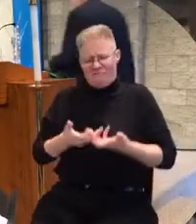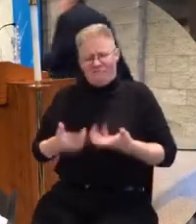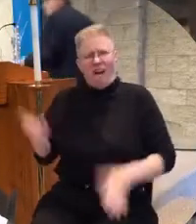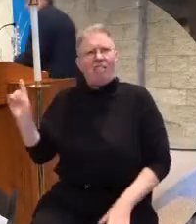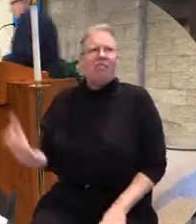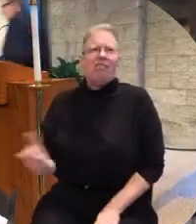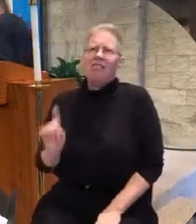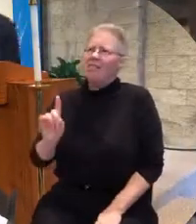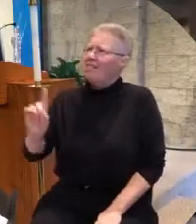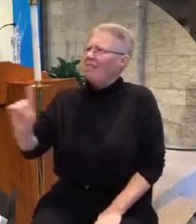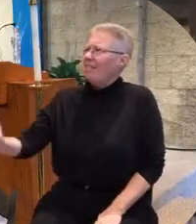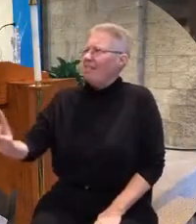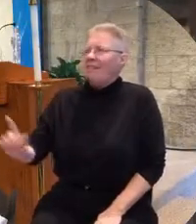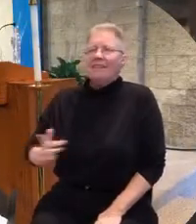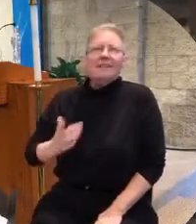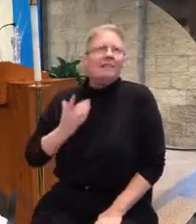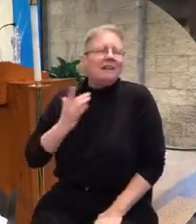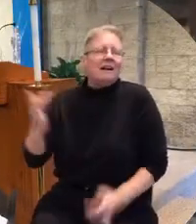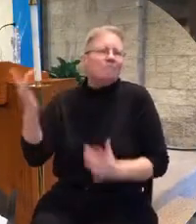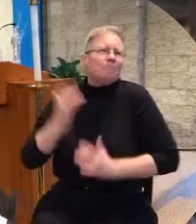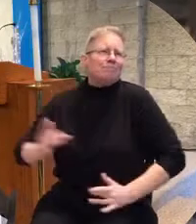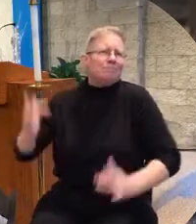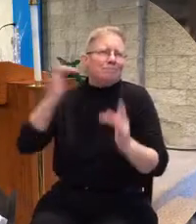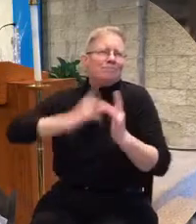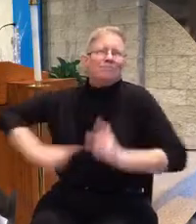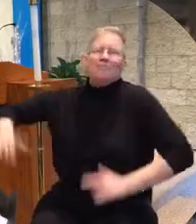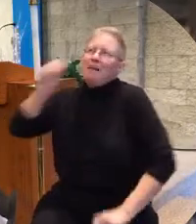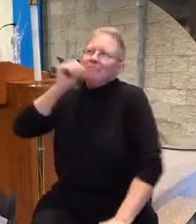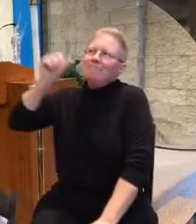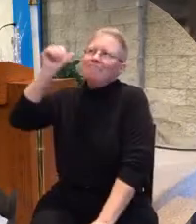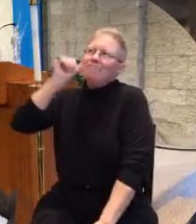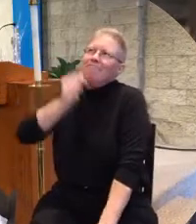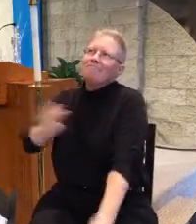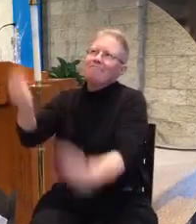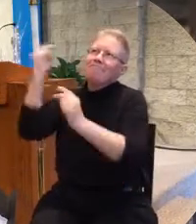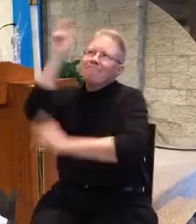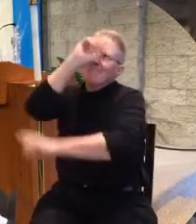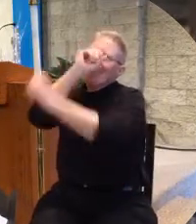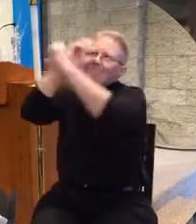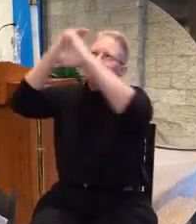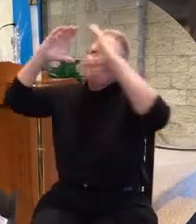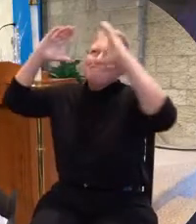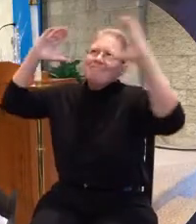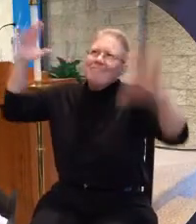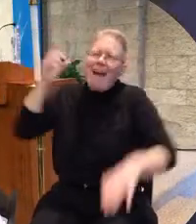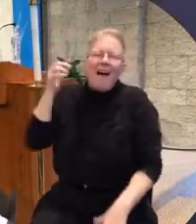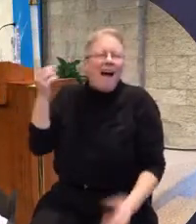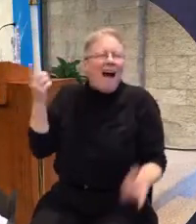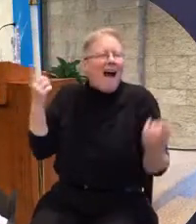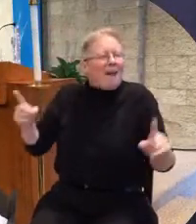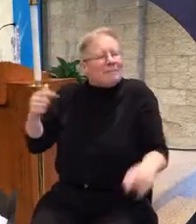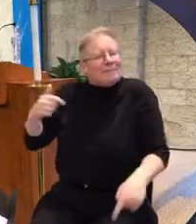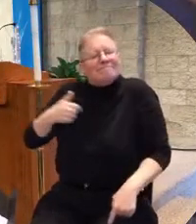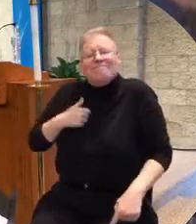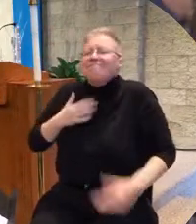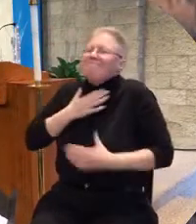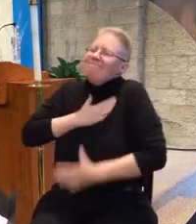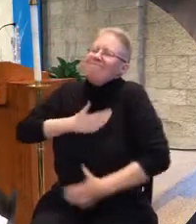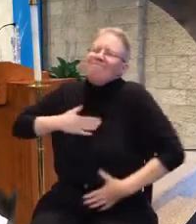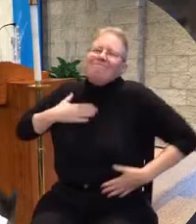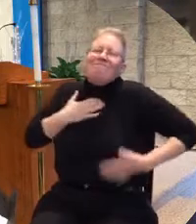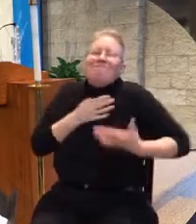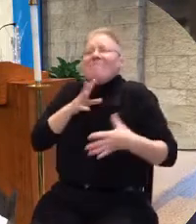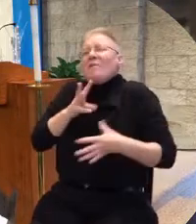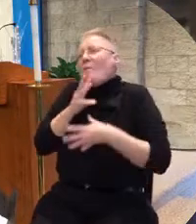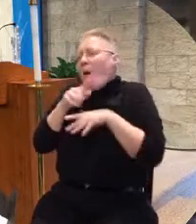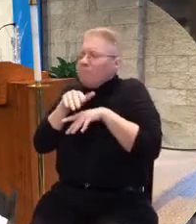Have mercy, thinking about yesterday. I was barefoot in the